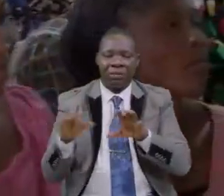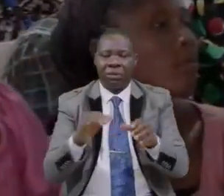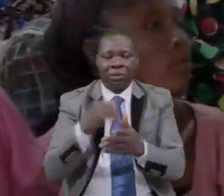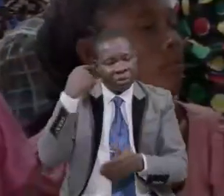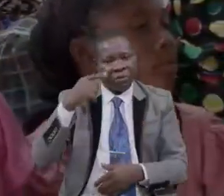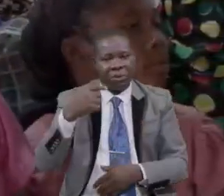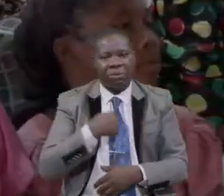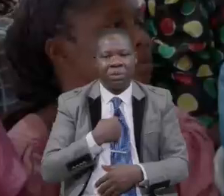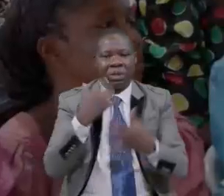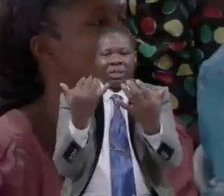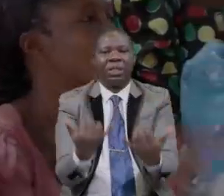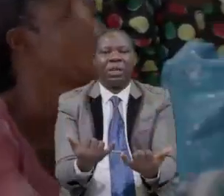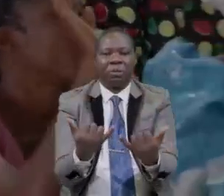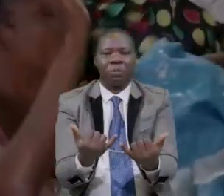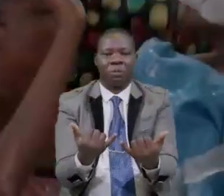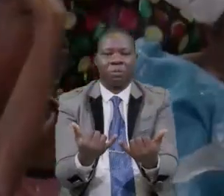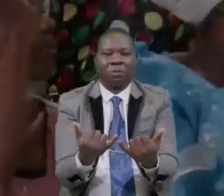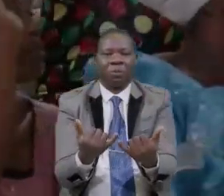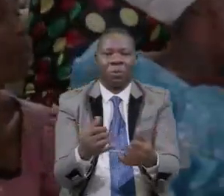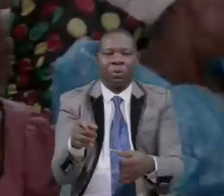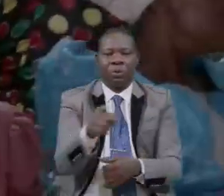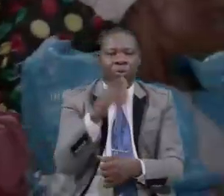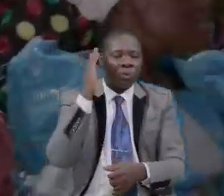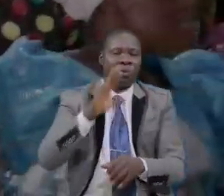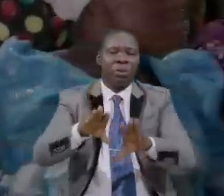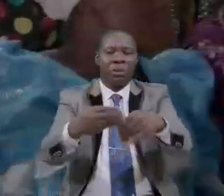Now, you will give your own testimony.